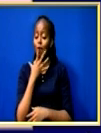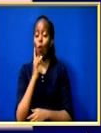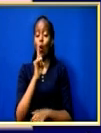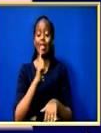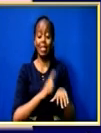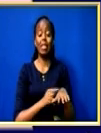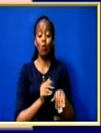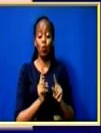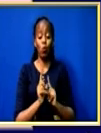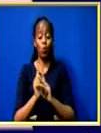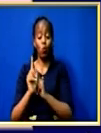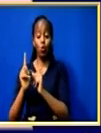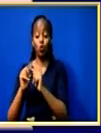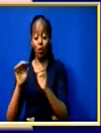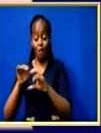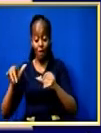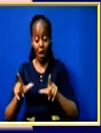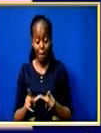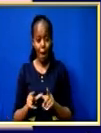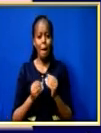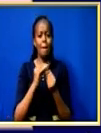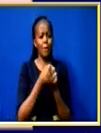the farm.